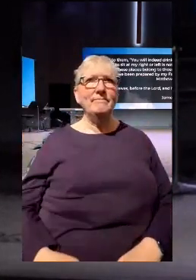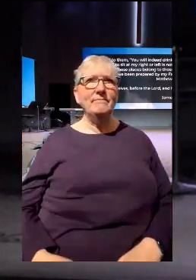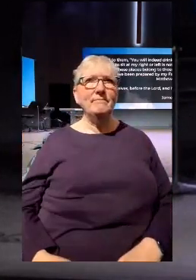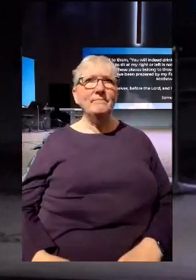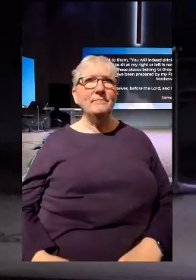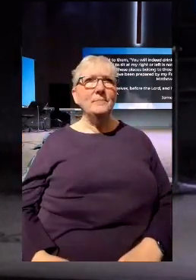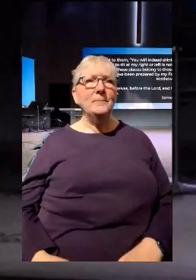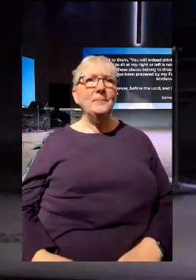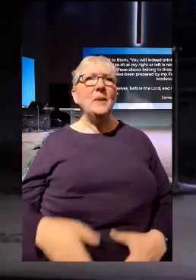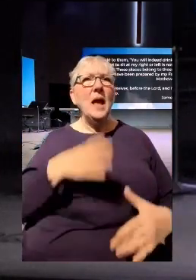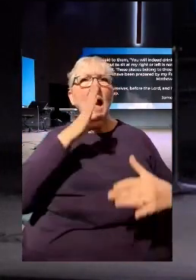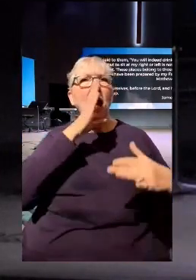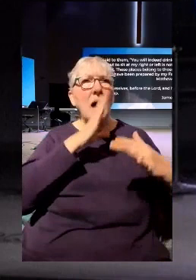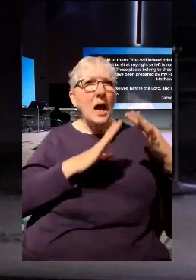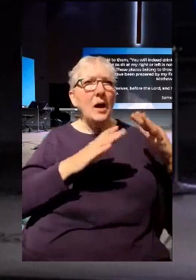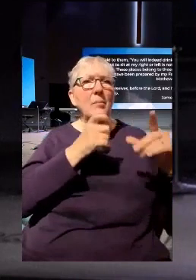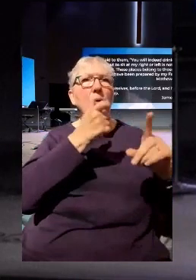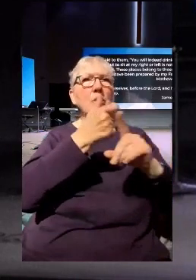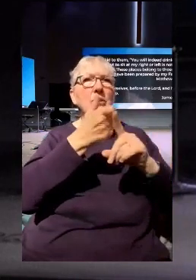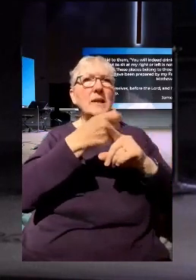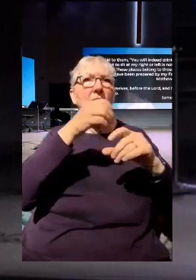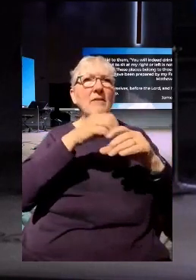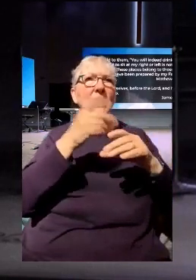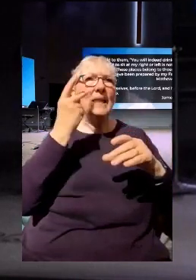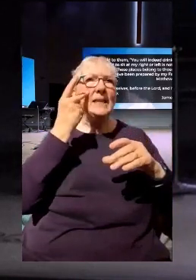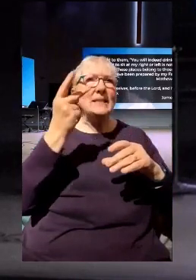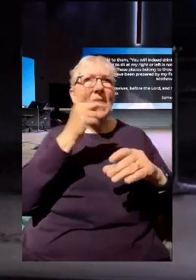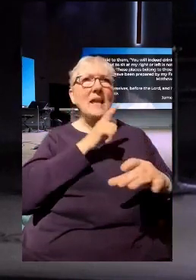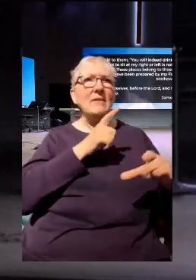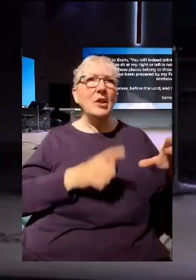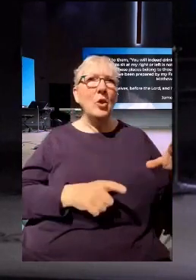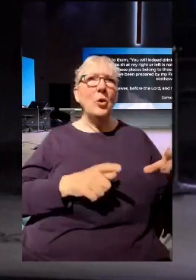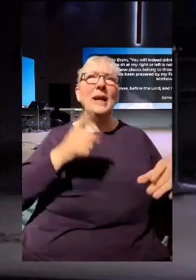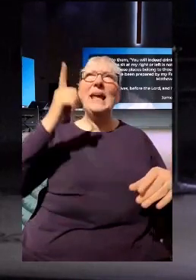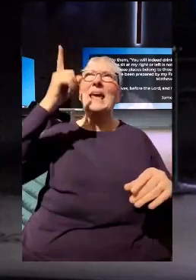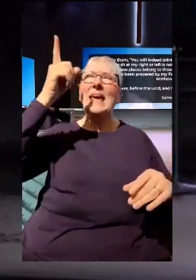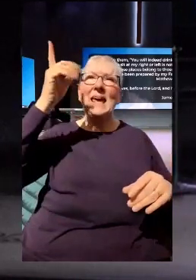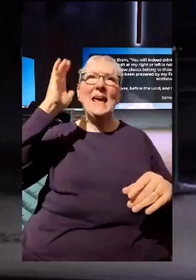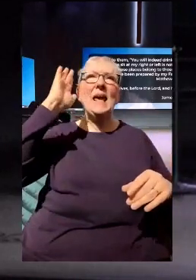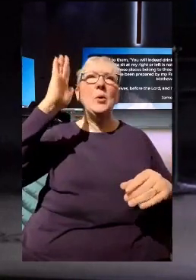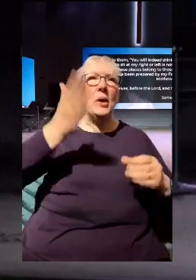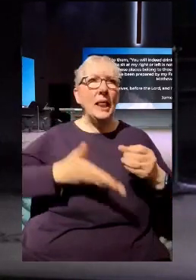Humble yourself in the sight of the Lord, and he will lift you up.